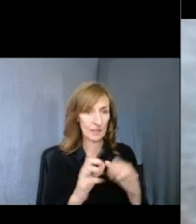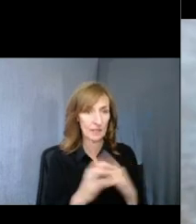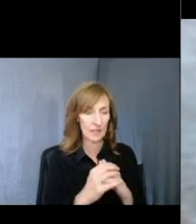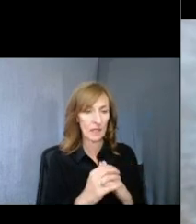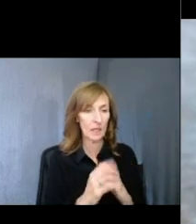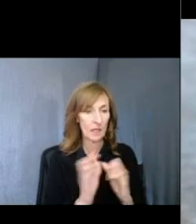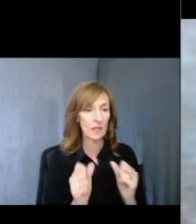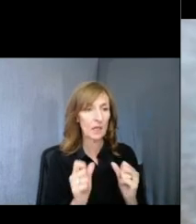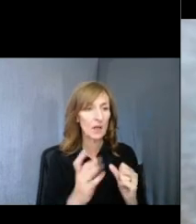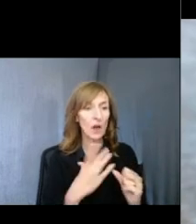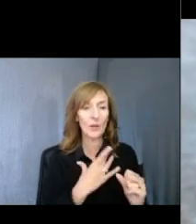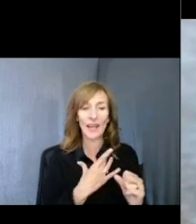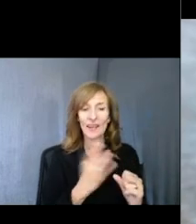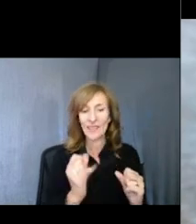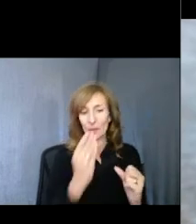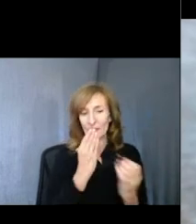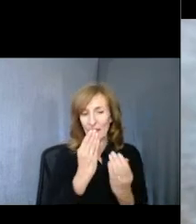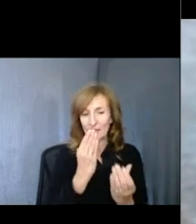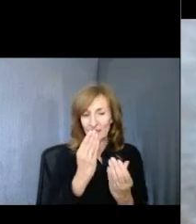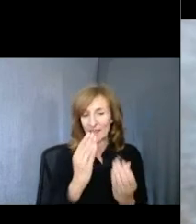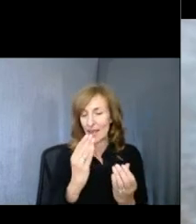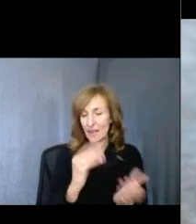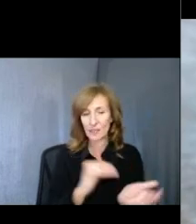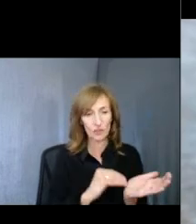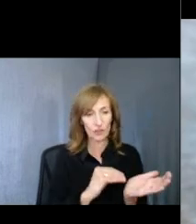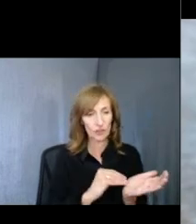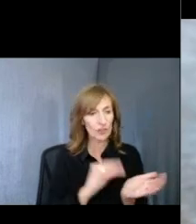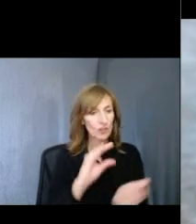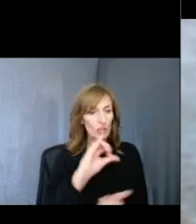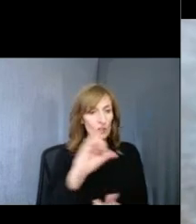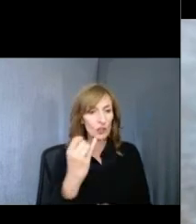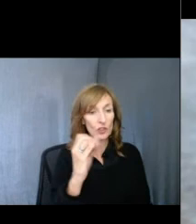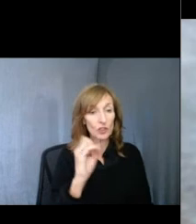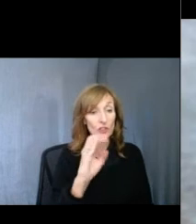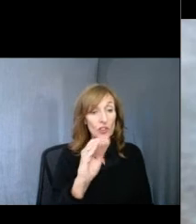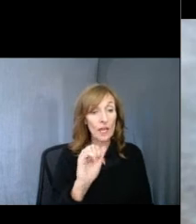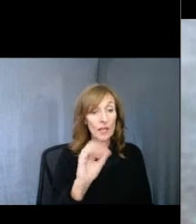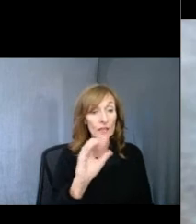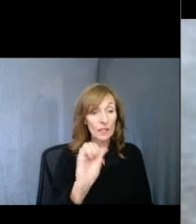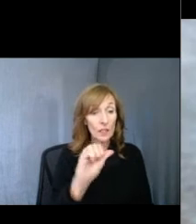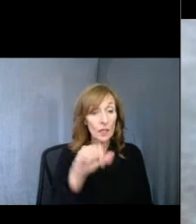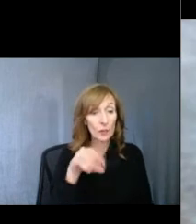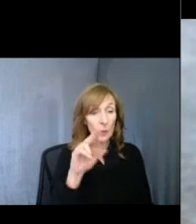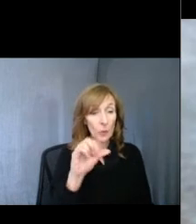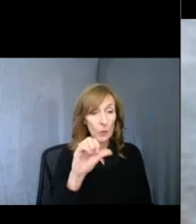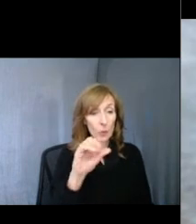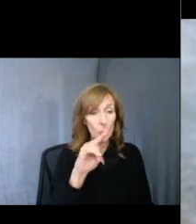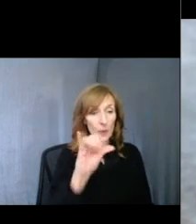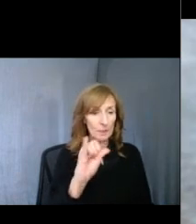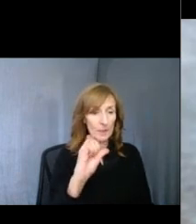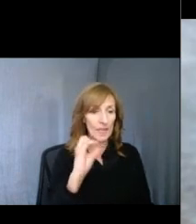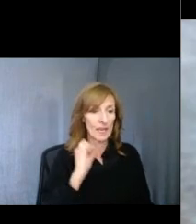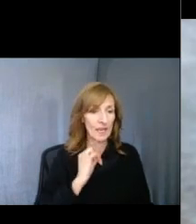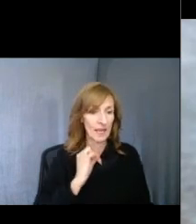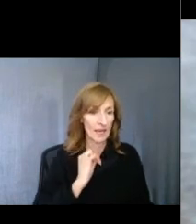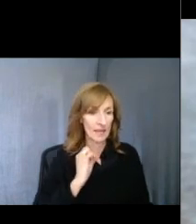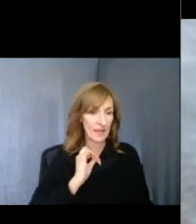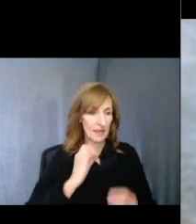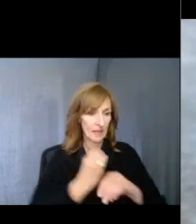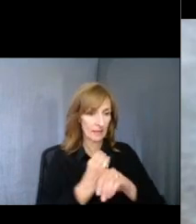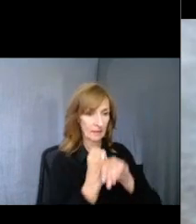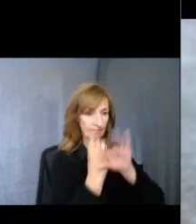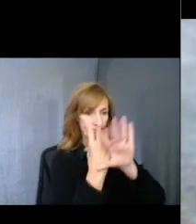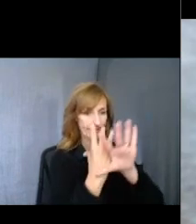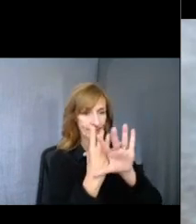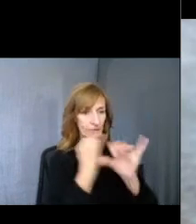like to thank Dr. Jessica Quimby for joining us today in this virtual interview. And I know many of you